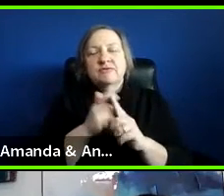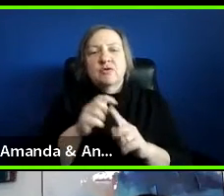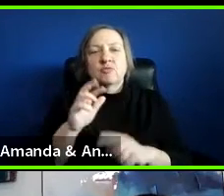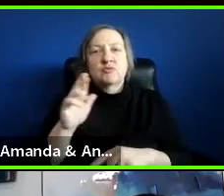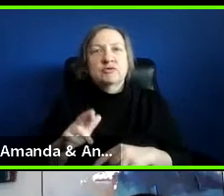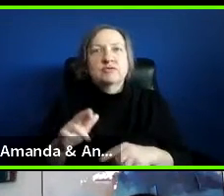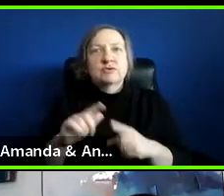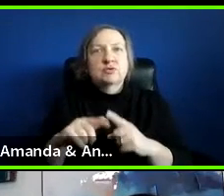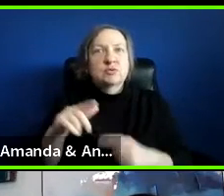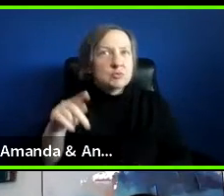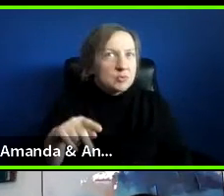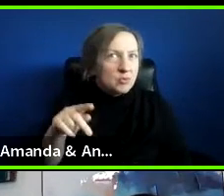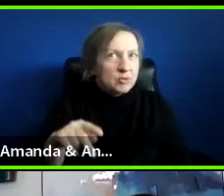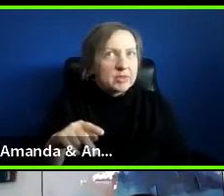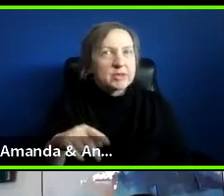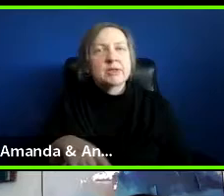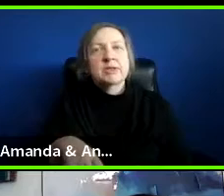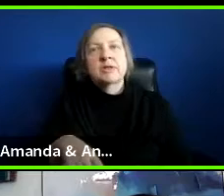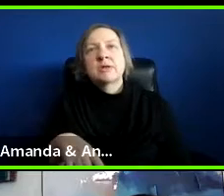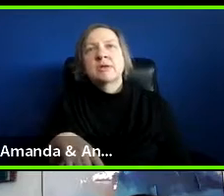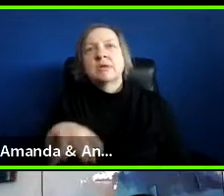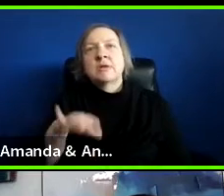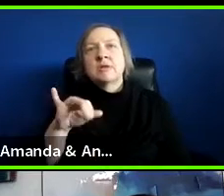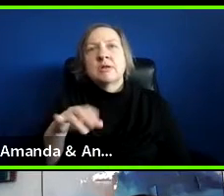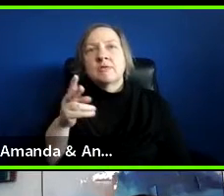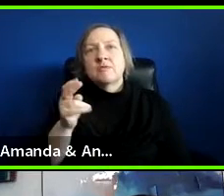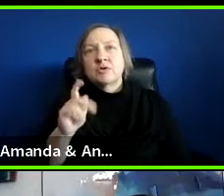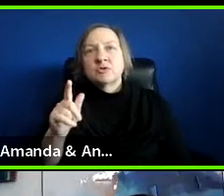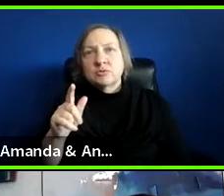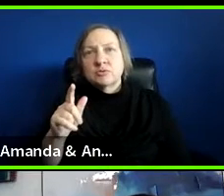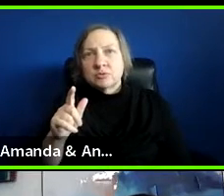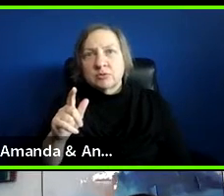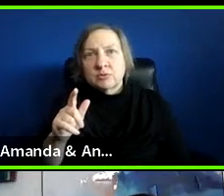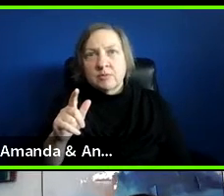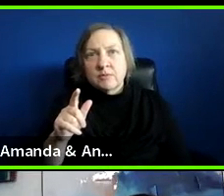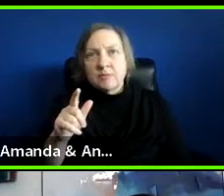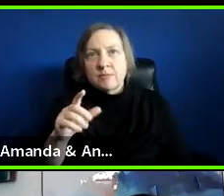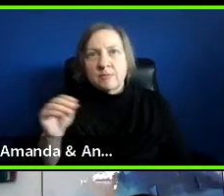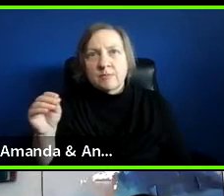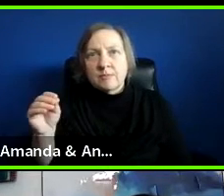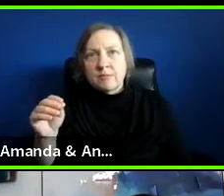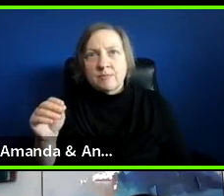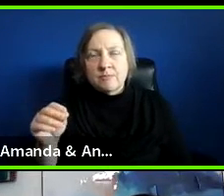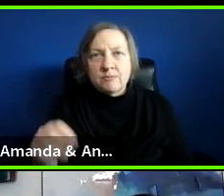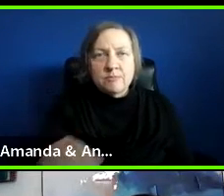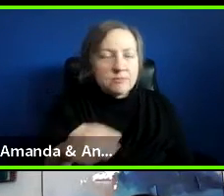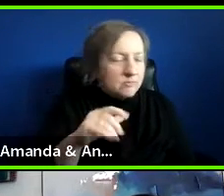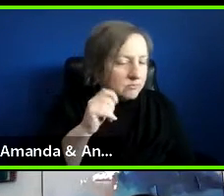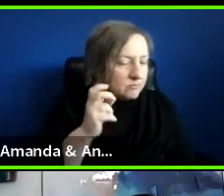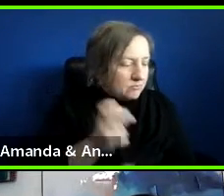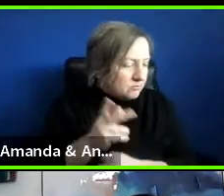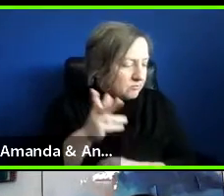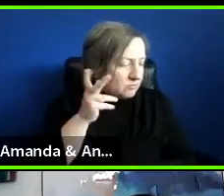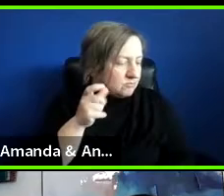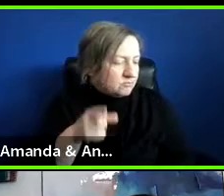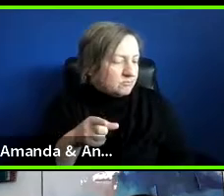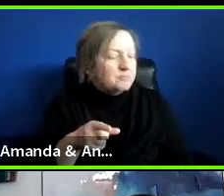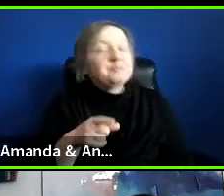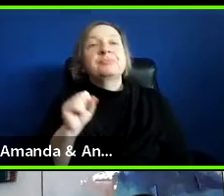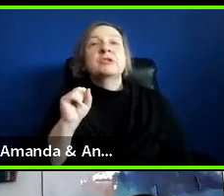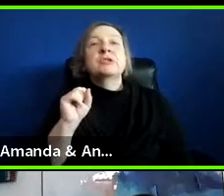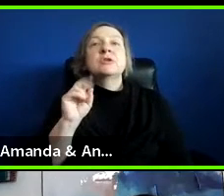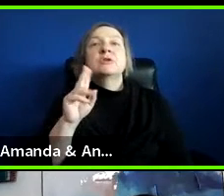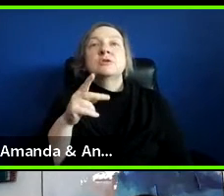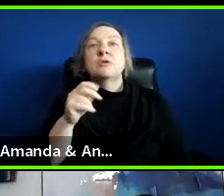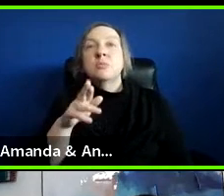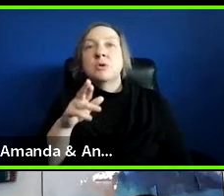Actually, you can't see the virtual background. I can't remember the song, but that superpower, I would say,